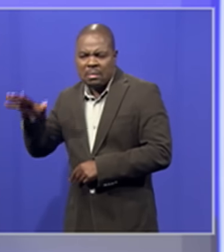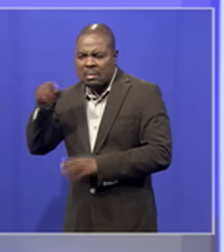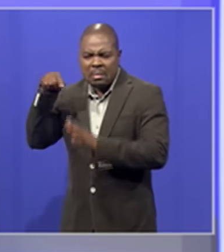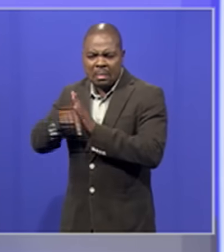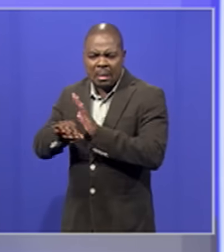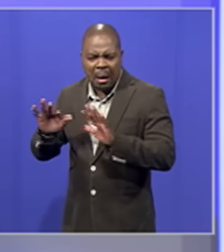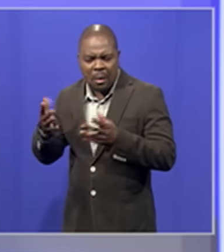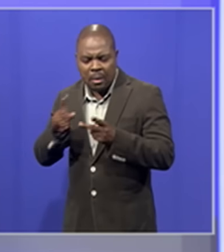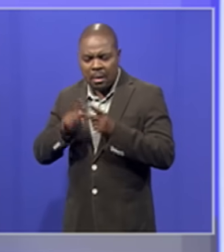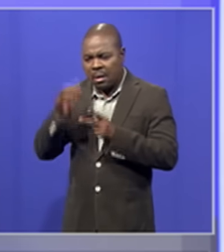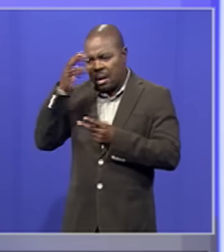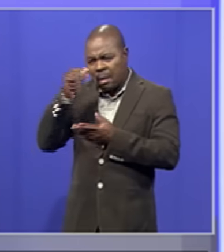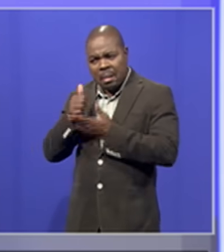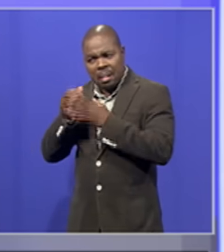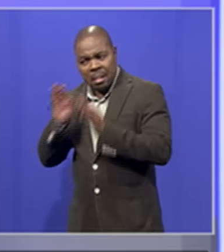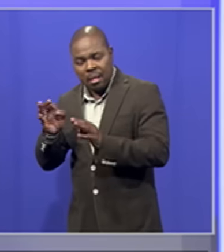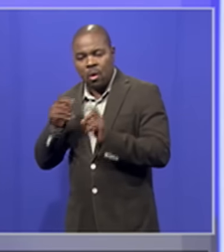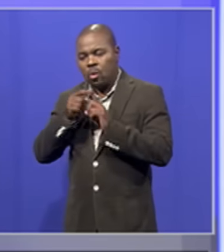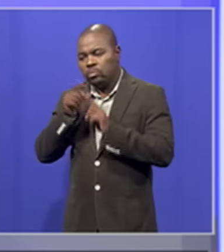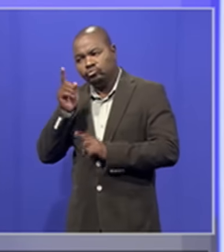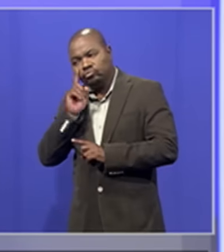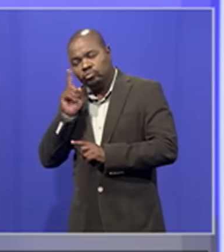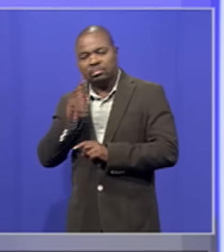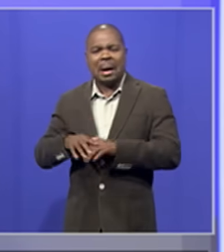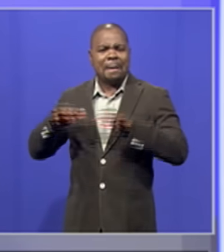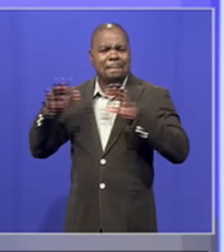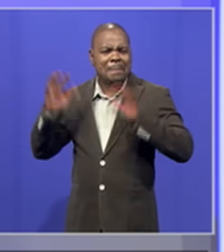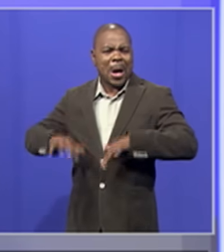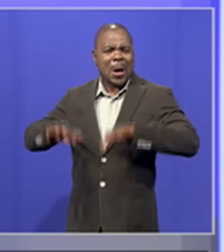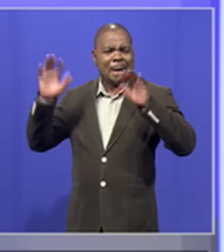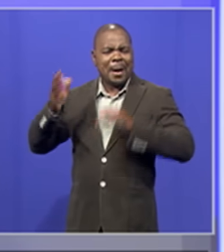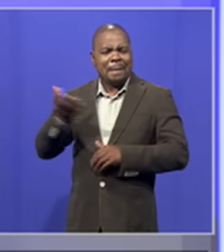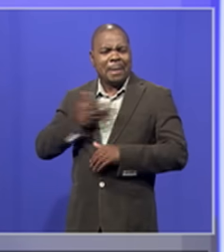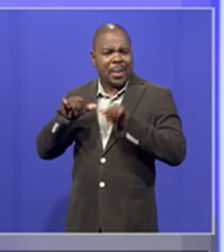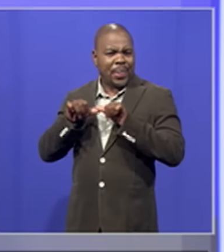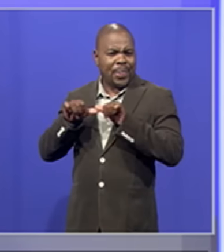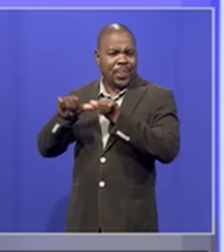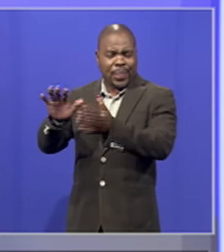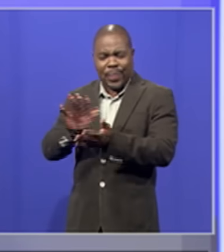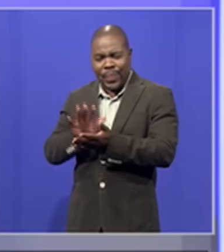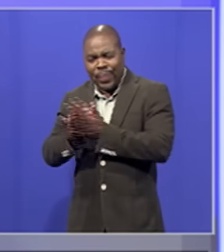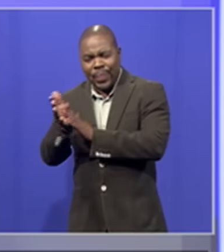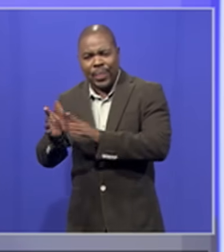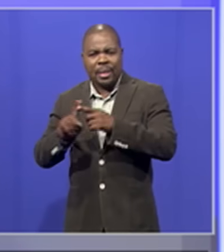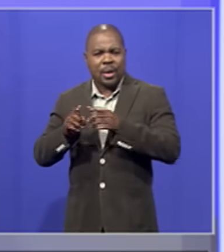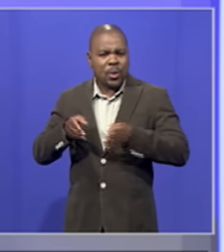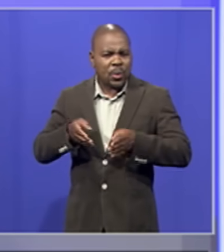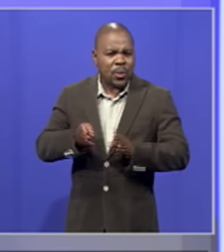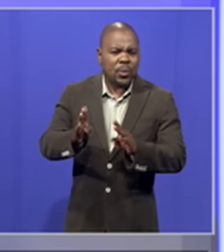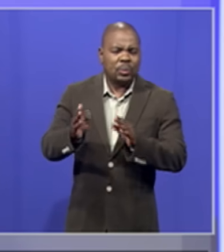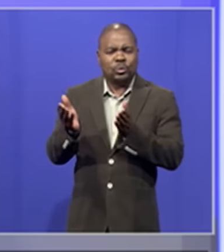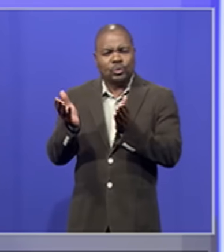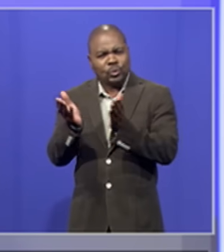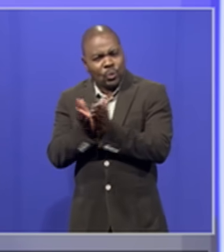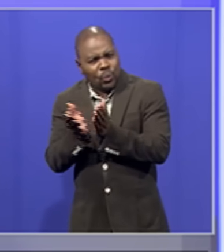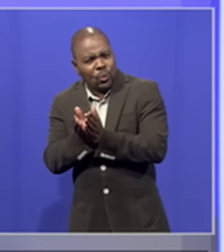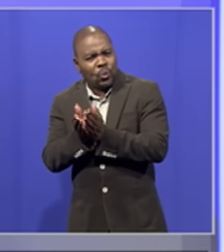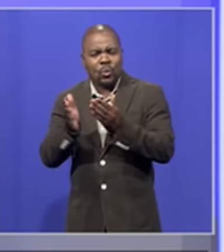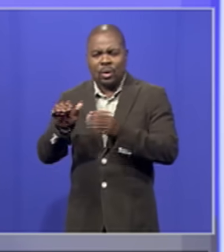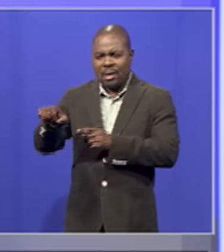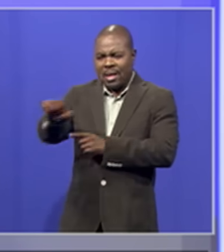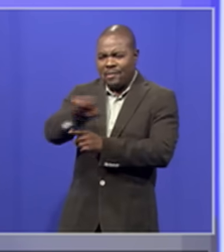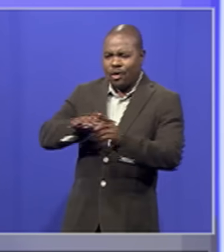mmušo masetlapelong ao. Dipula tšeo di tšwelago pele di hlotše tshenyo ya mananeo kgoparara bjalo ka ditsela, dikolo mo di tlogetšego